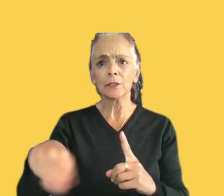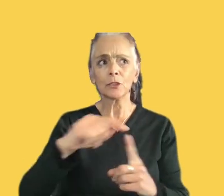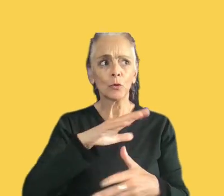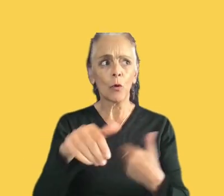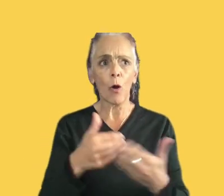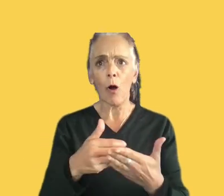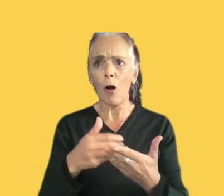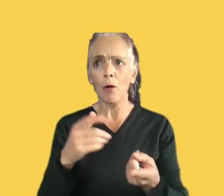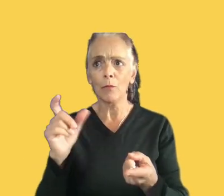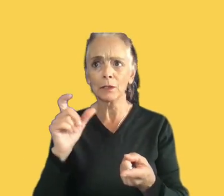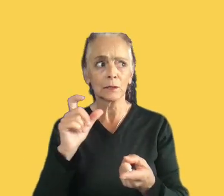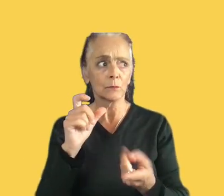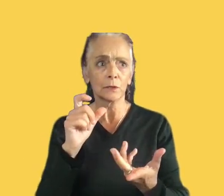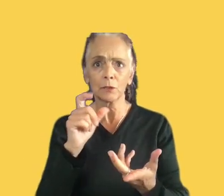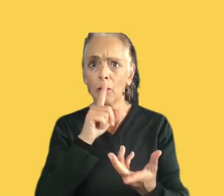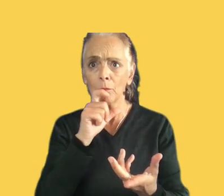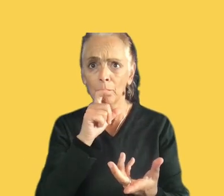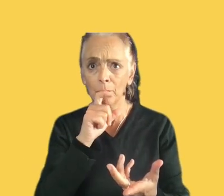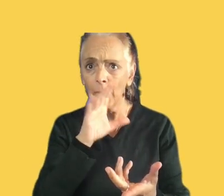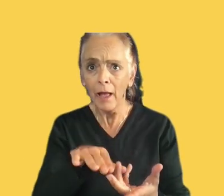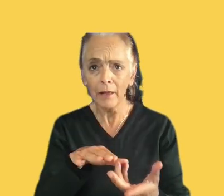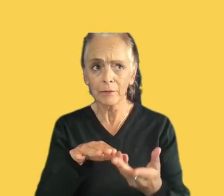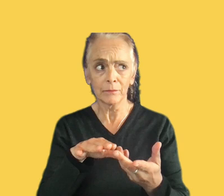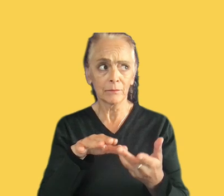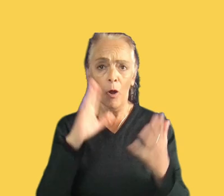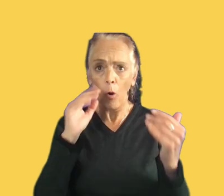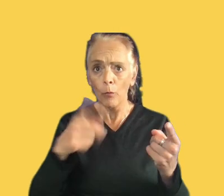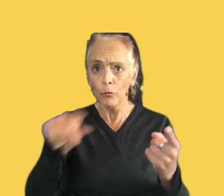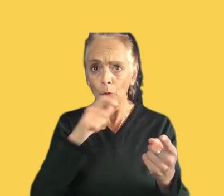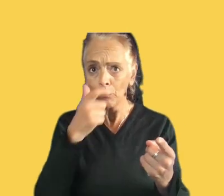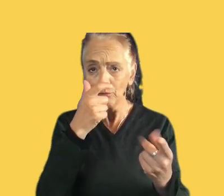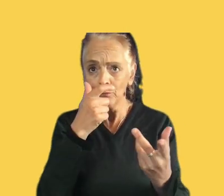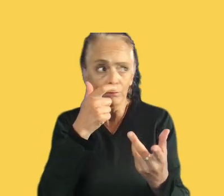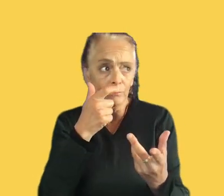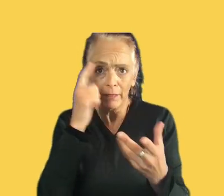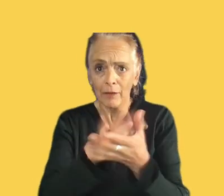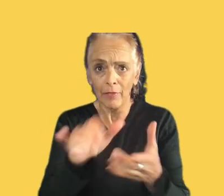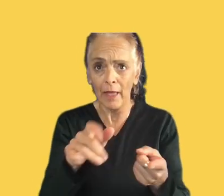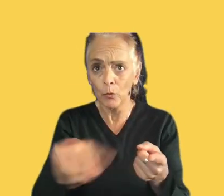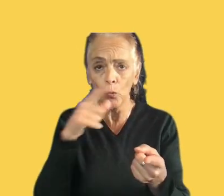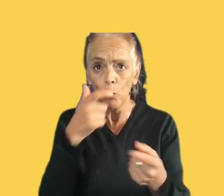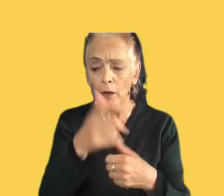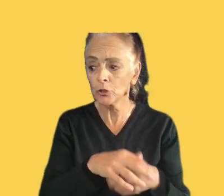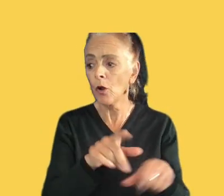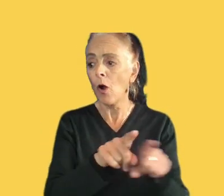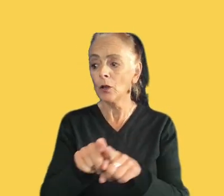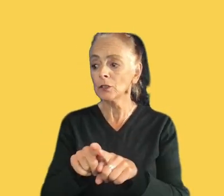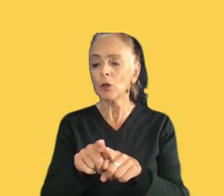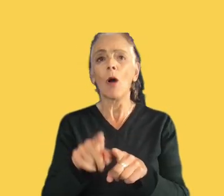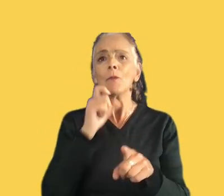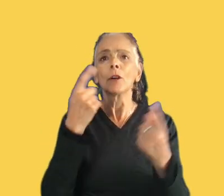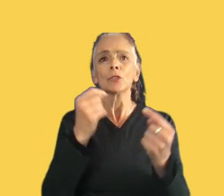that no one who's watching this believes this. I'm also not here to start shaming people or companies that have misrepresented